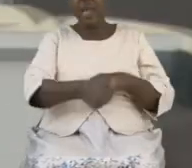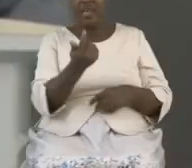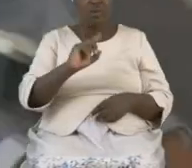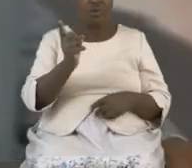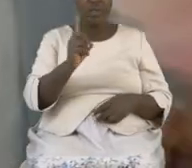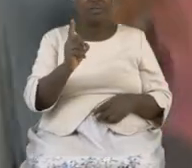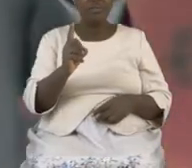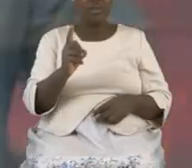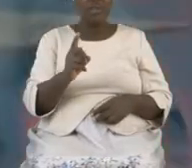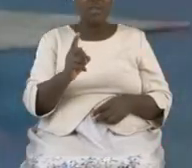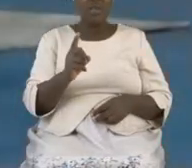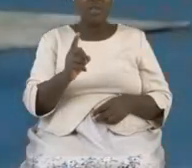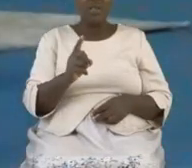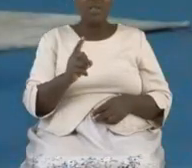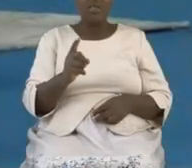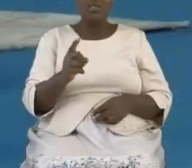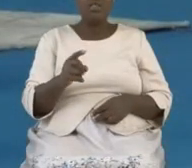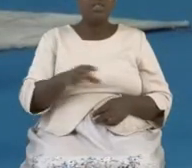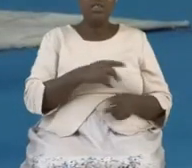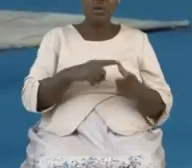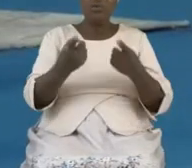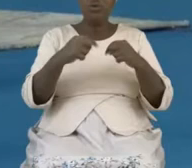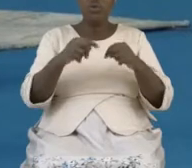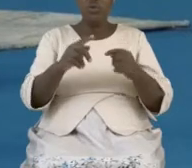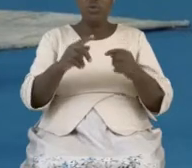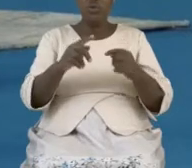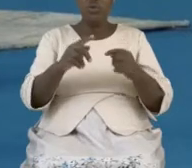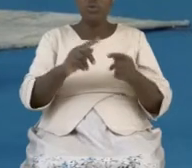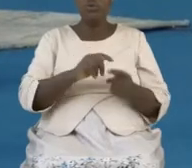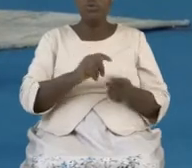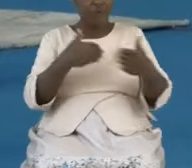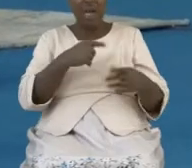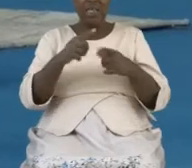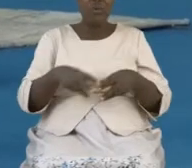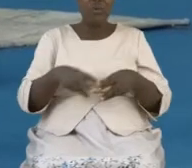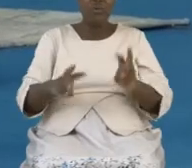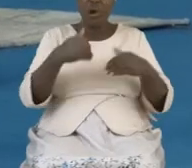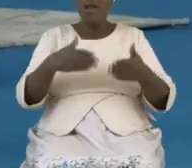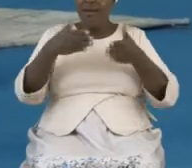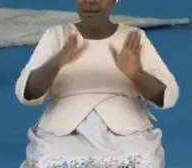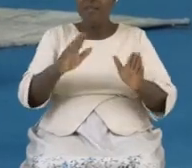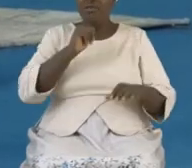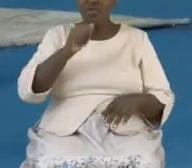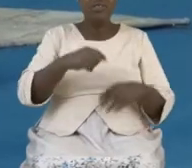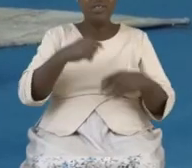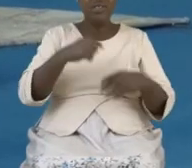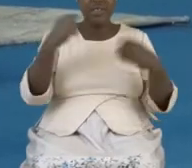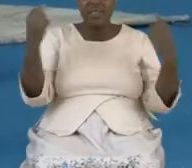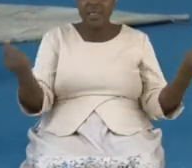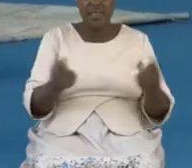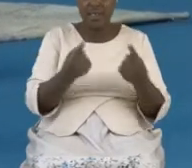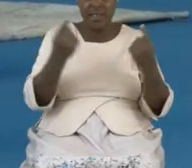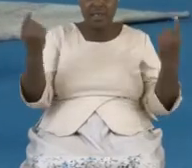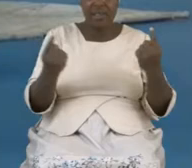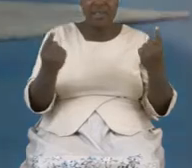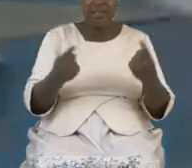before and the way you have lived before, let not sin therefore. The therefore